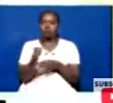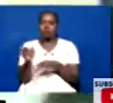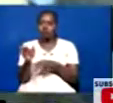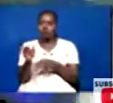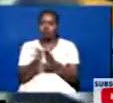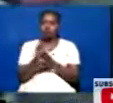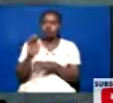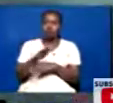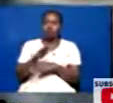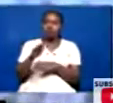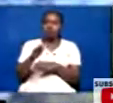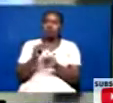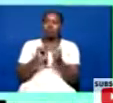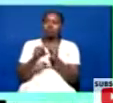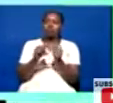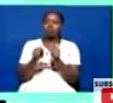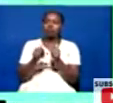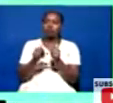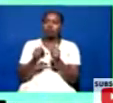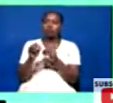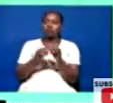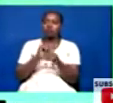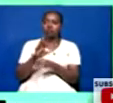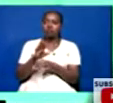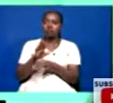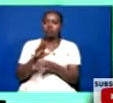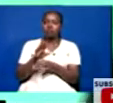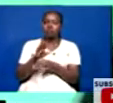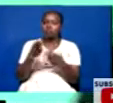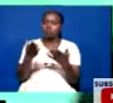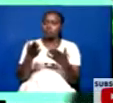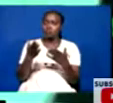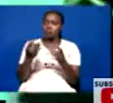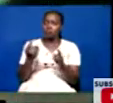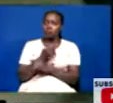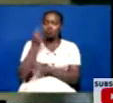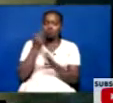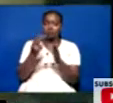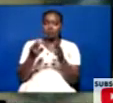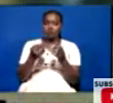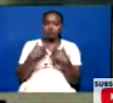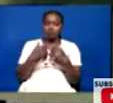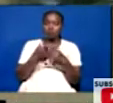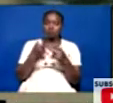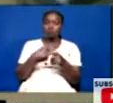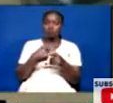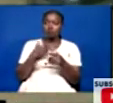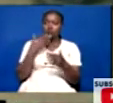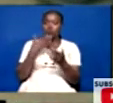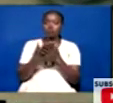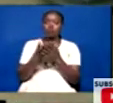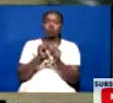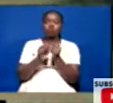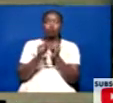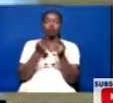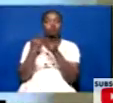parliamentary race. Ombeta posted, quote, "Bonchari had a different vision from mine. Grateful for the run and the